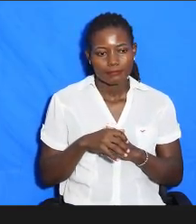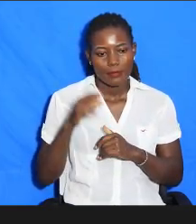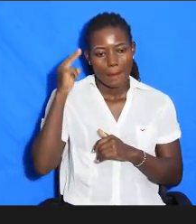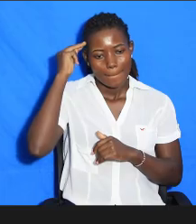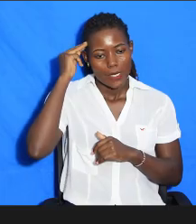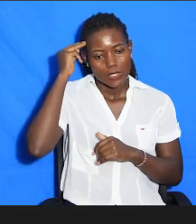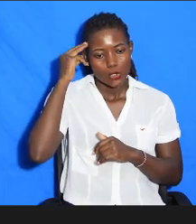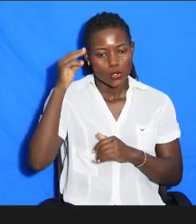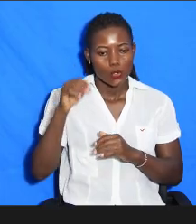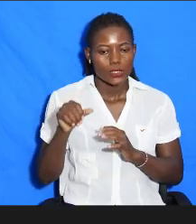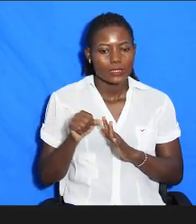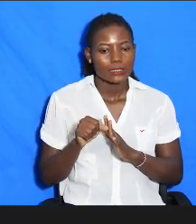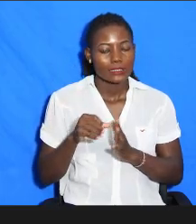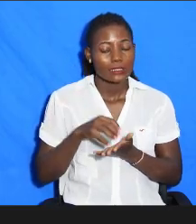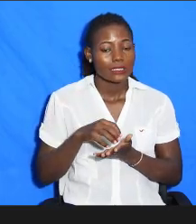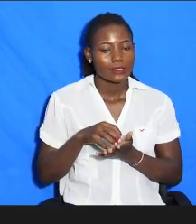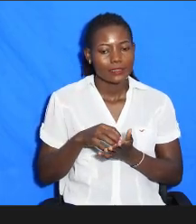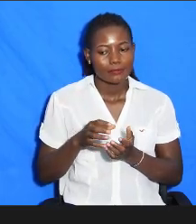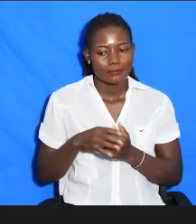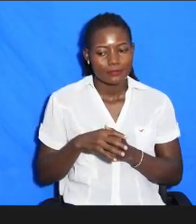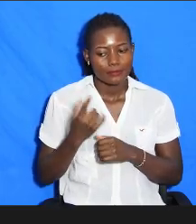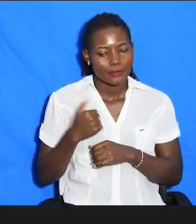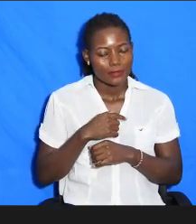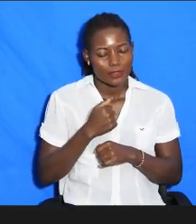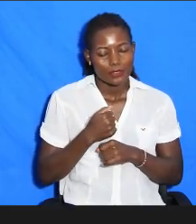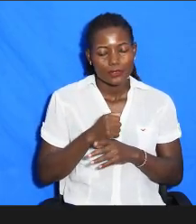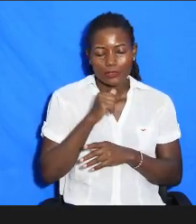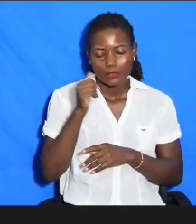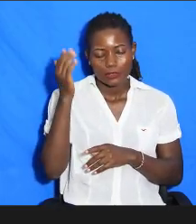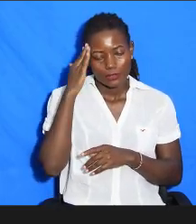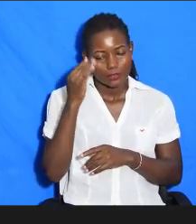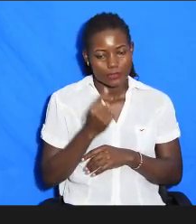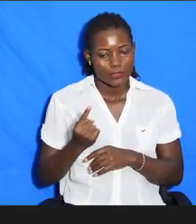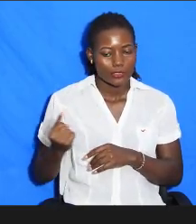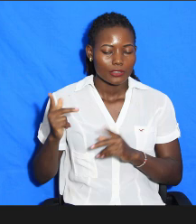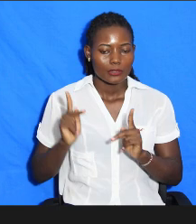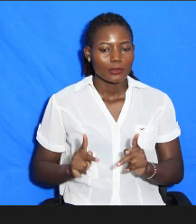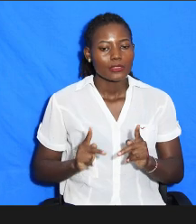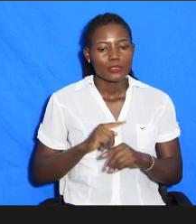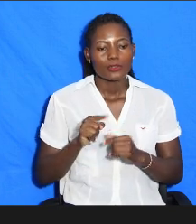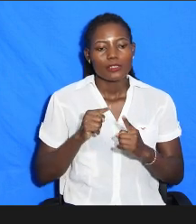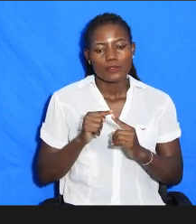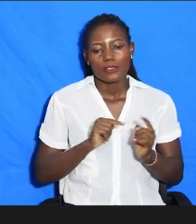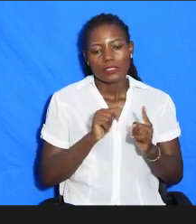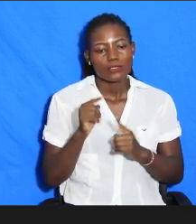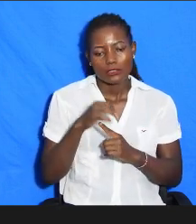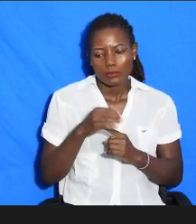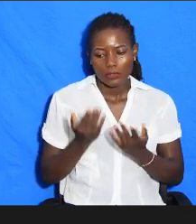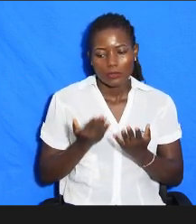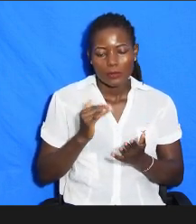state. We don't know everyone's mental state whenever they step into a championship. maybe someone said something